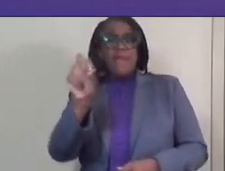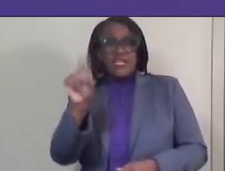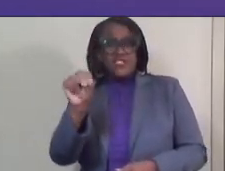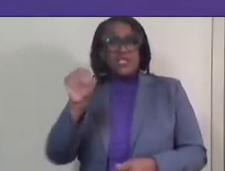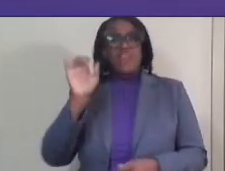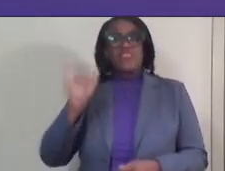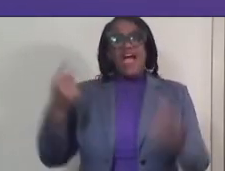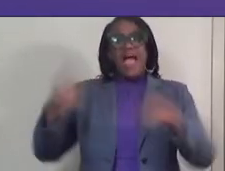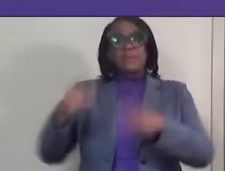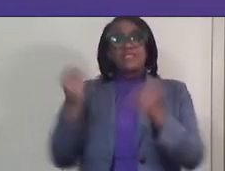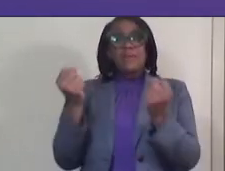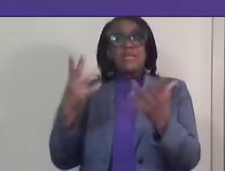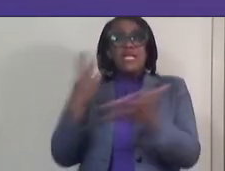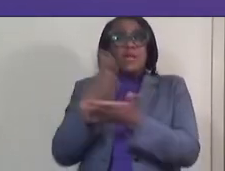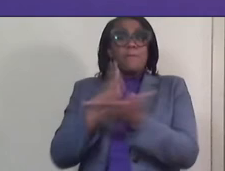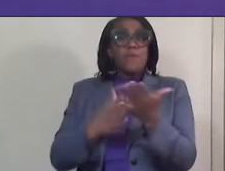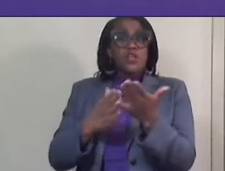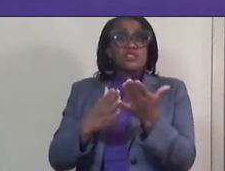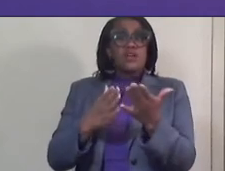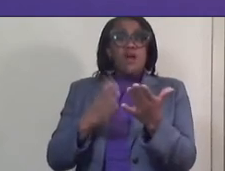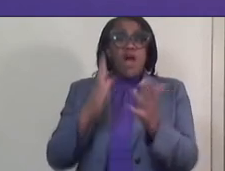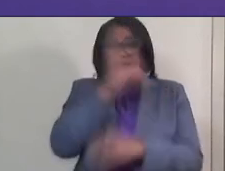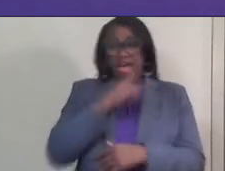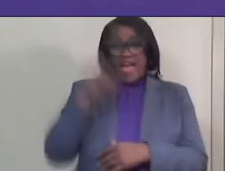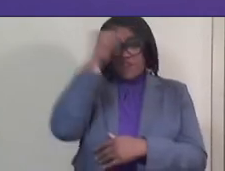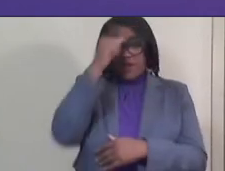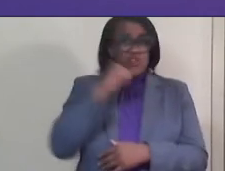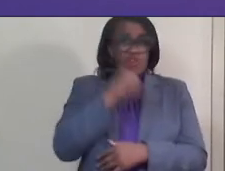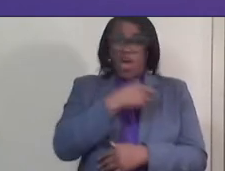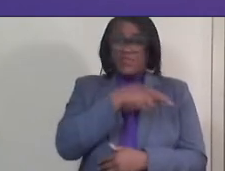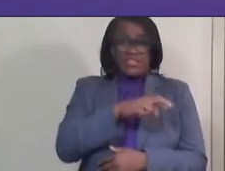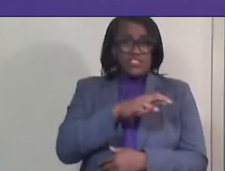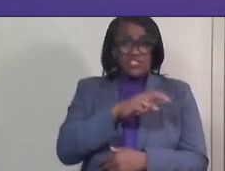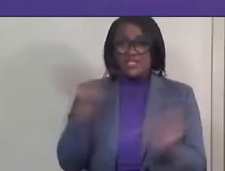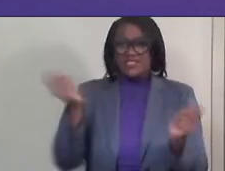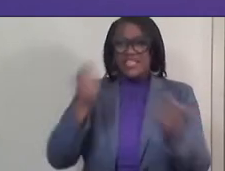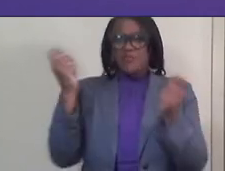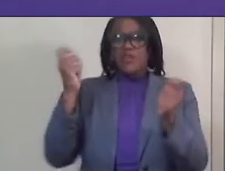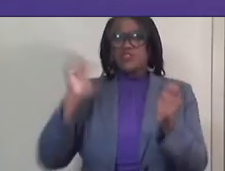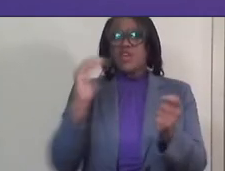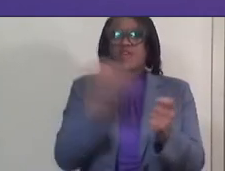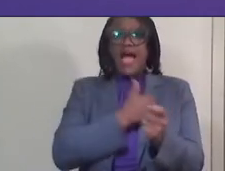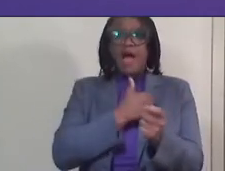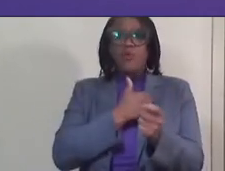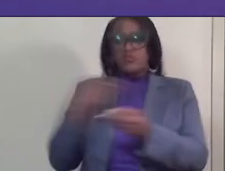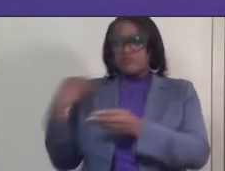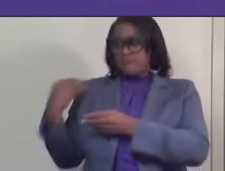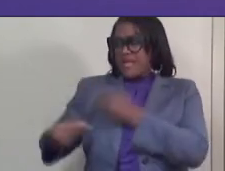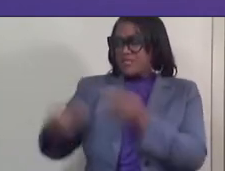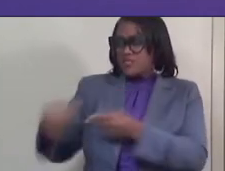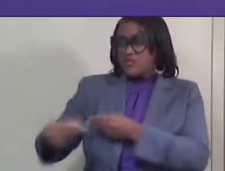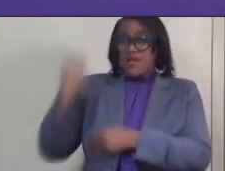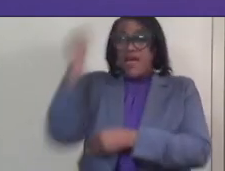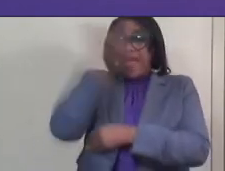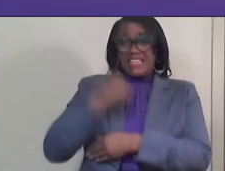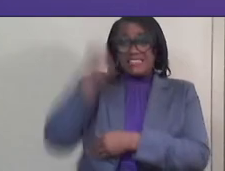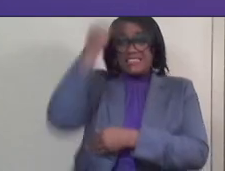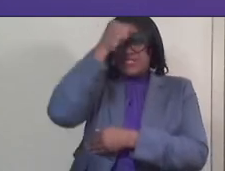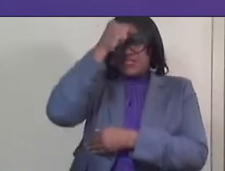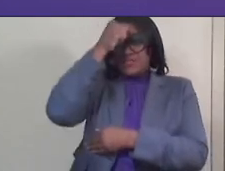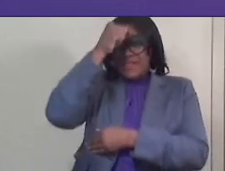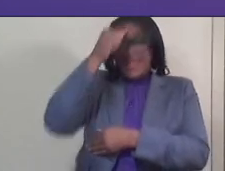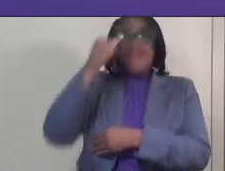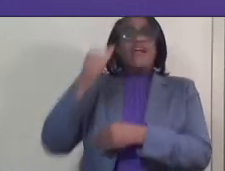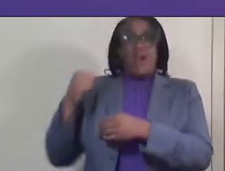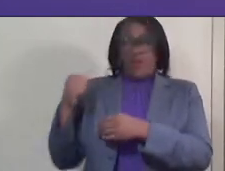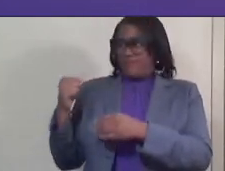Africa. It is a non-religious celebration of our ancestors. And in Africa, ancestors are very important because